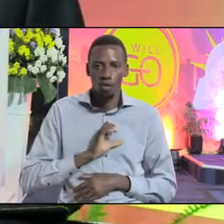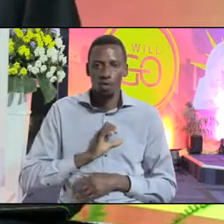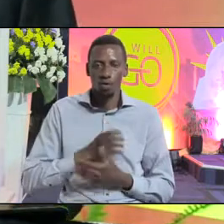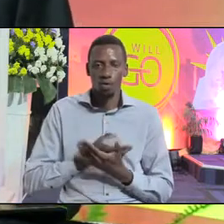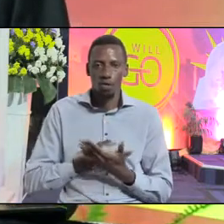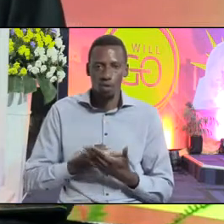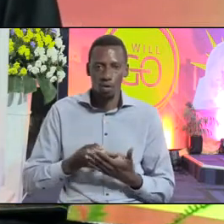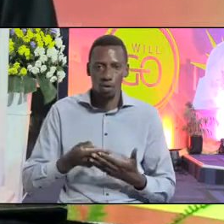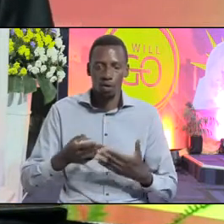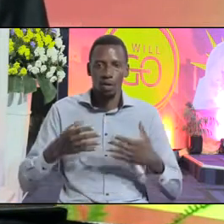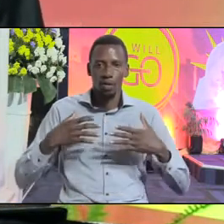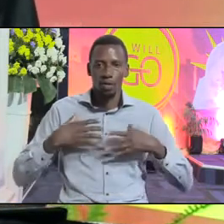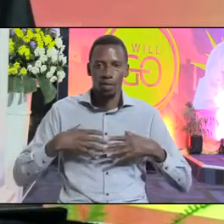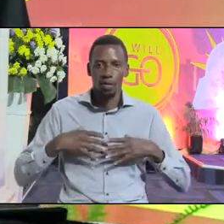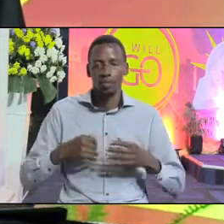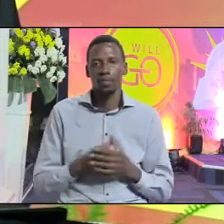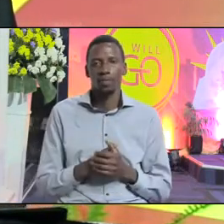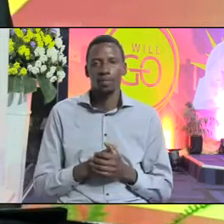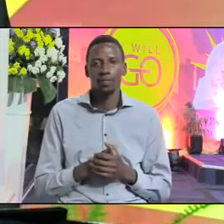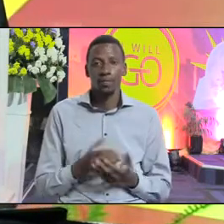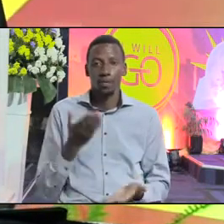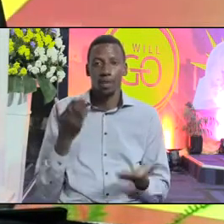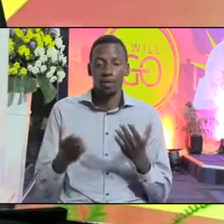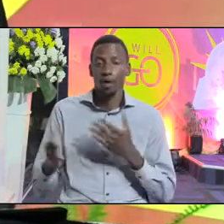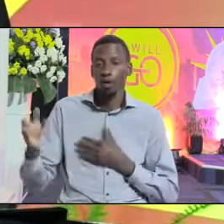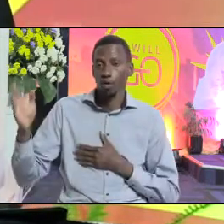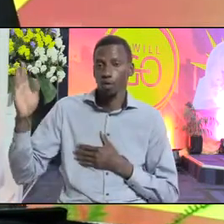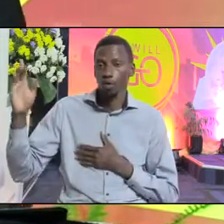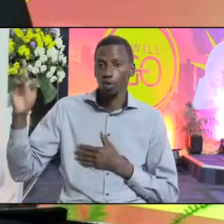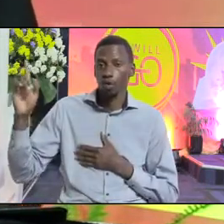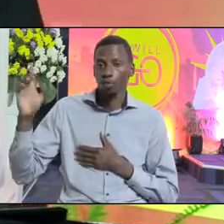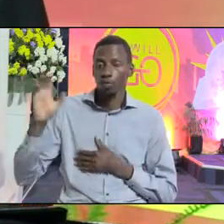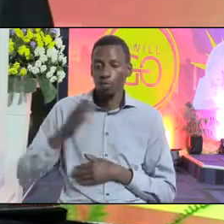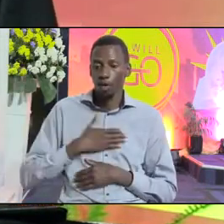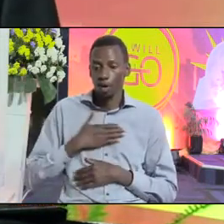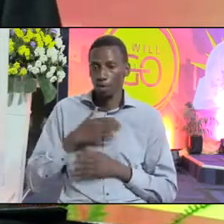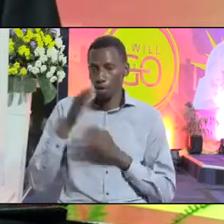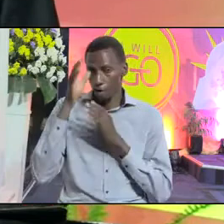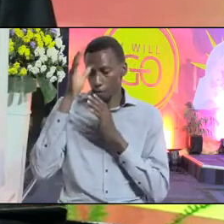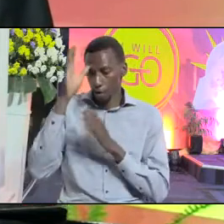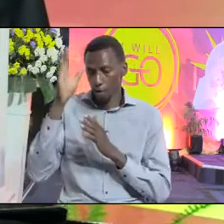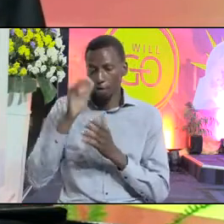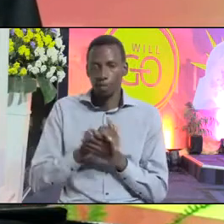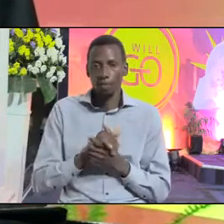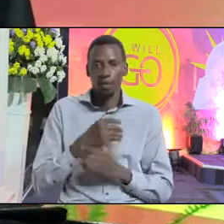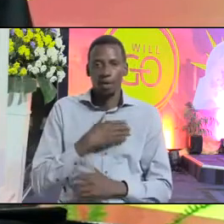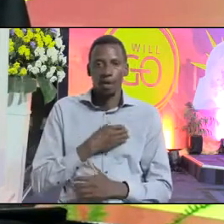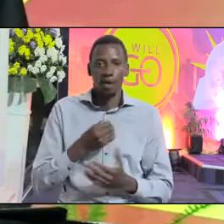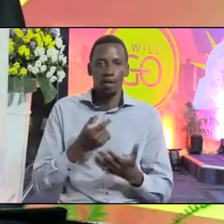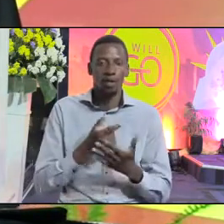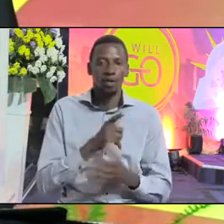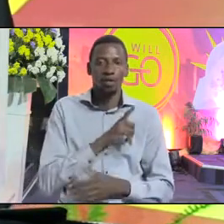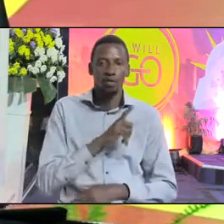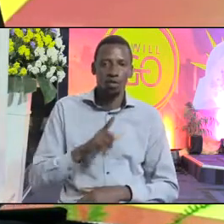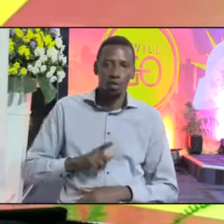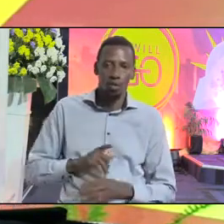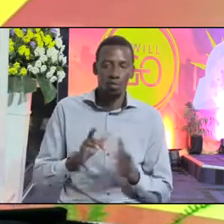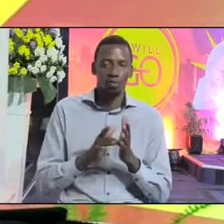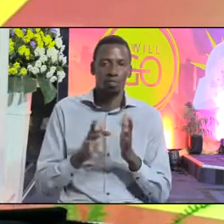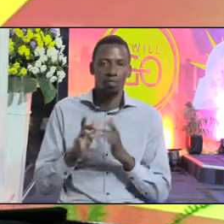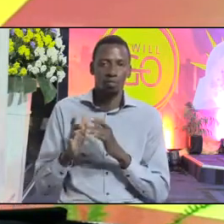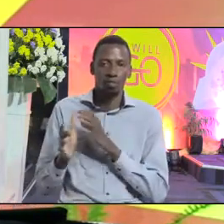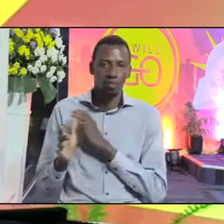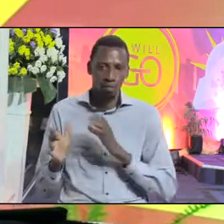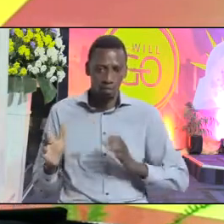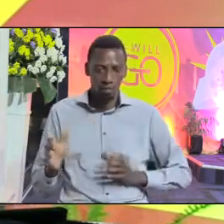people. May God our Father and Lord Jesus Christ give you